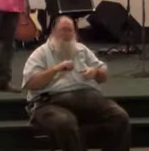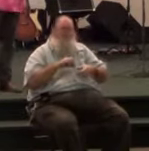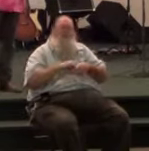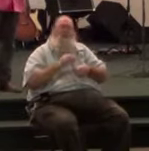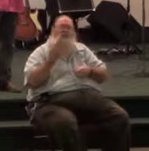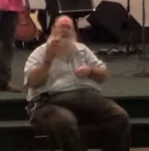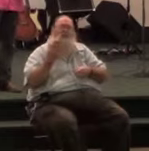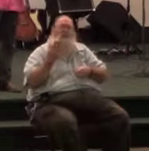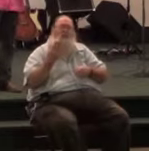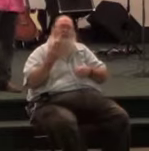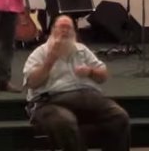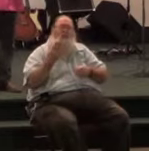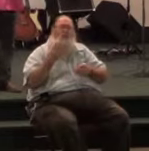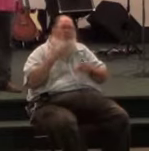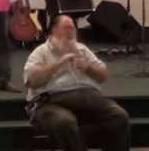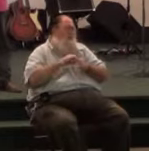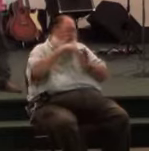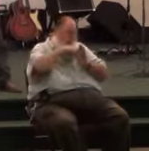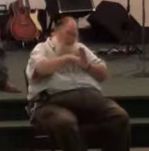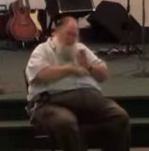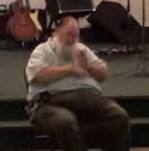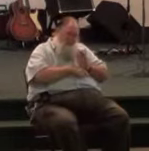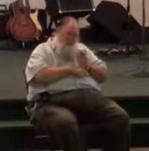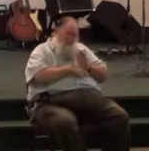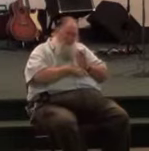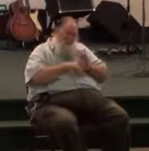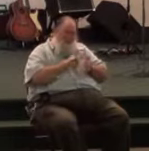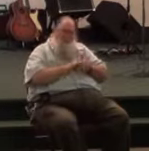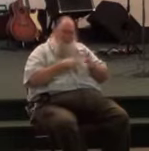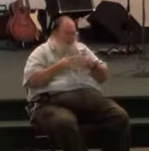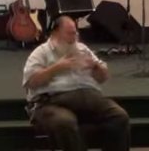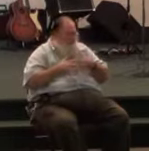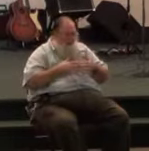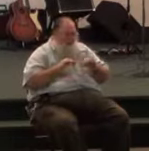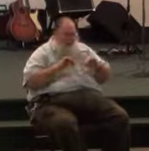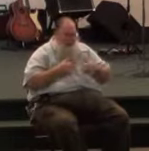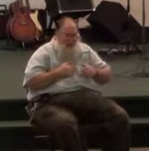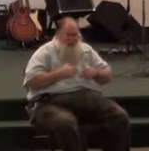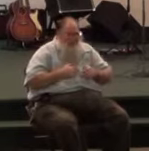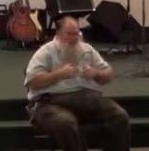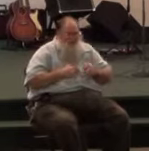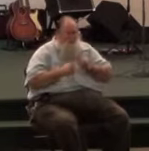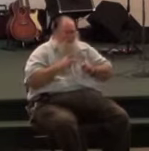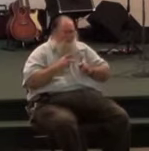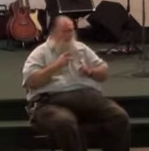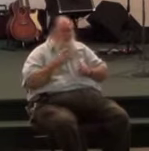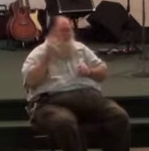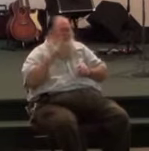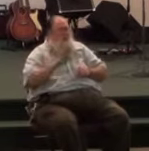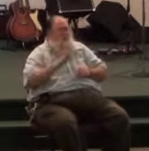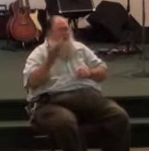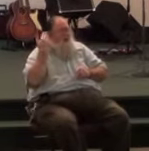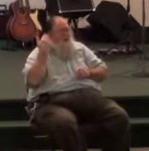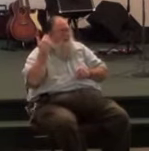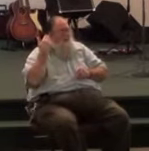you so deep that they don't care how anybody looks at their past,